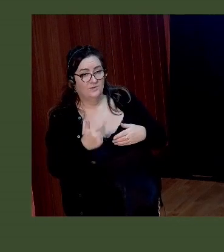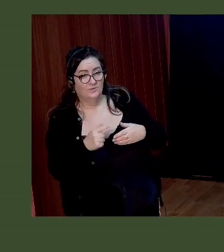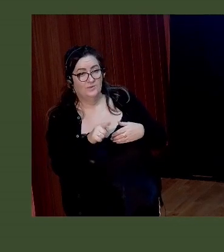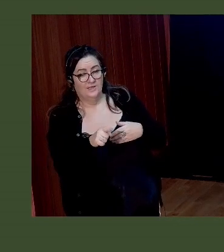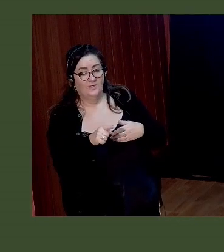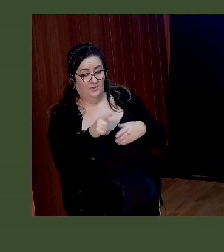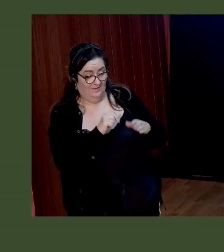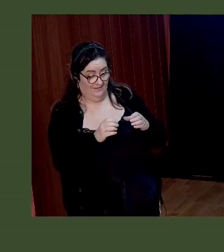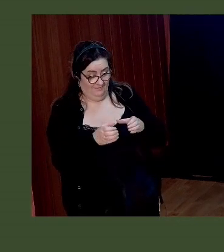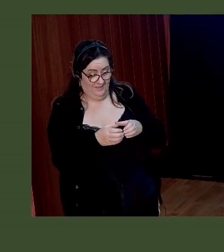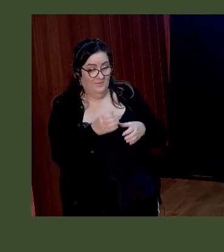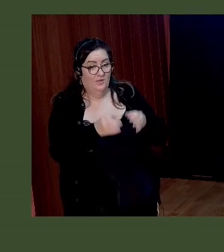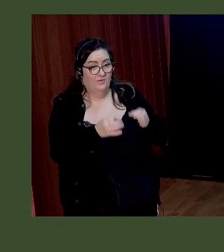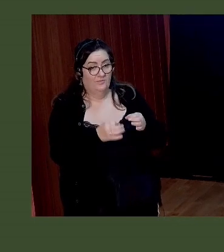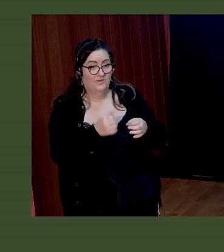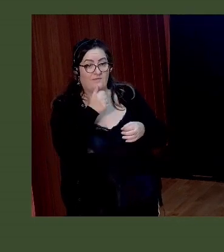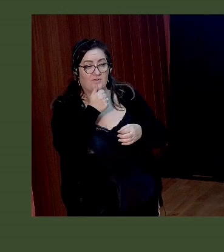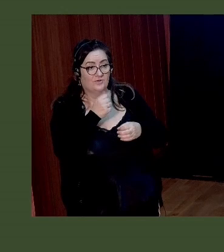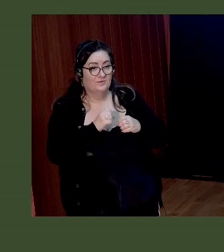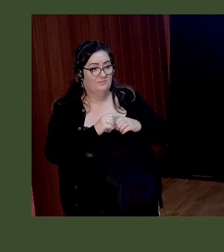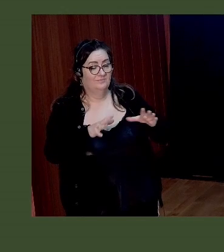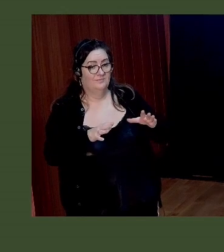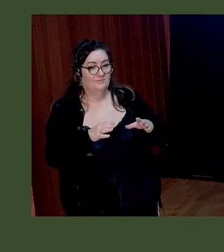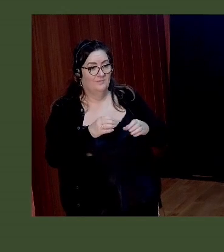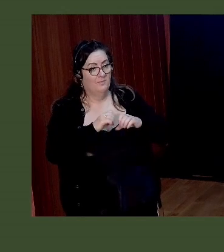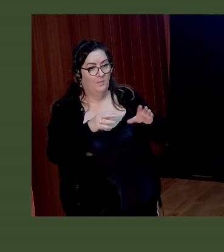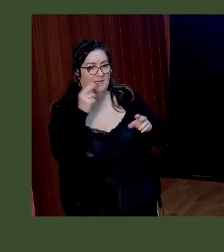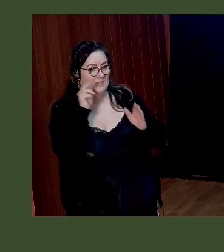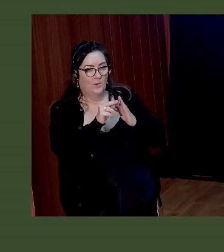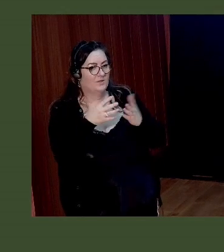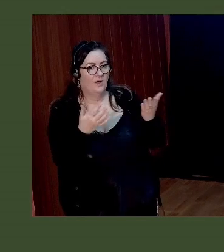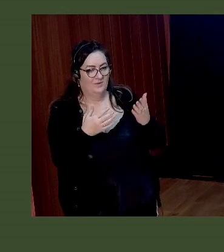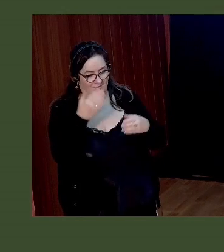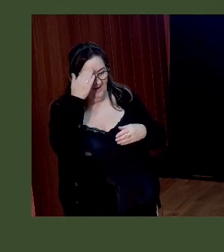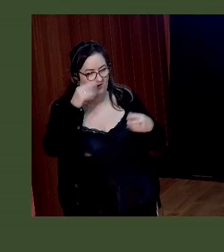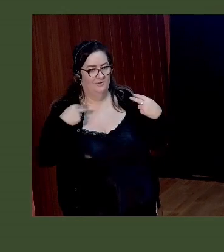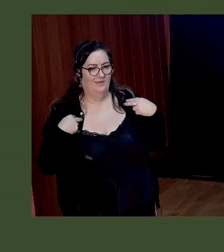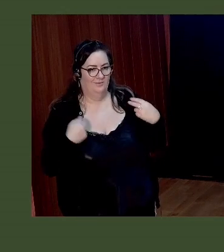the Provisional Government issued its first public notice and it was in Irish.